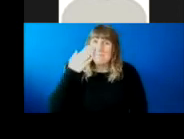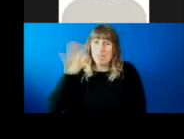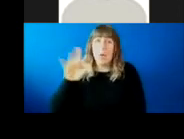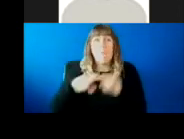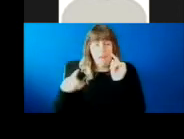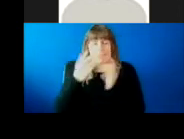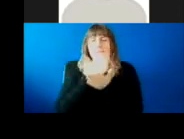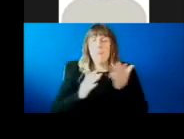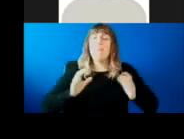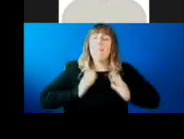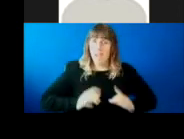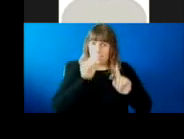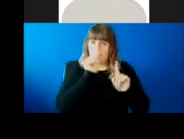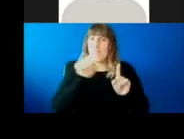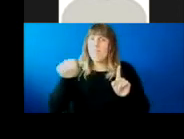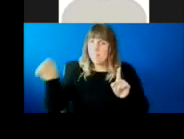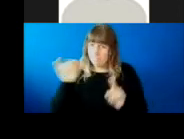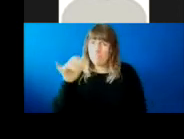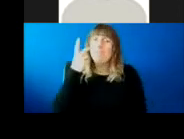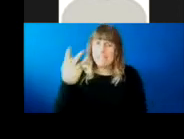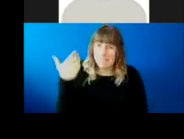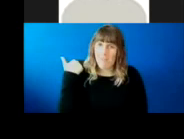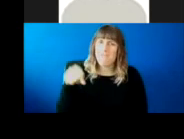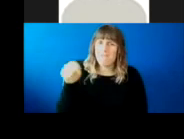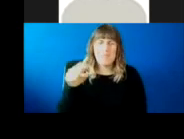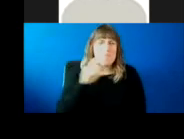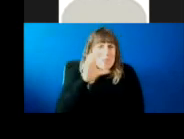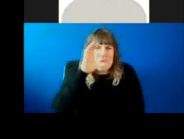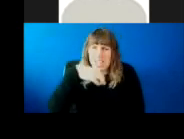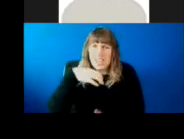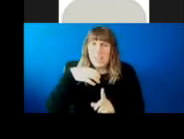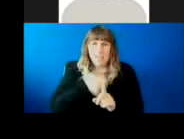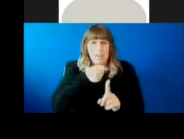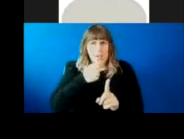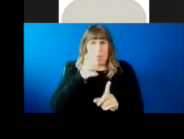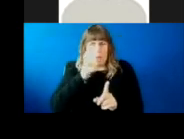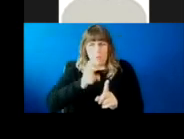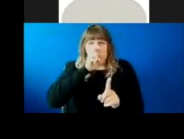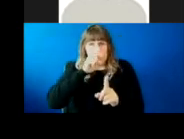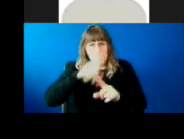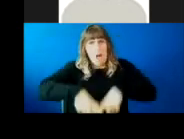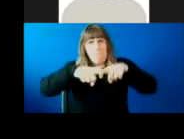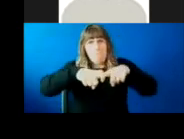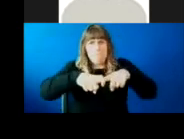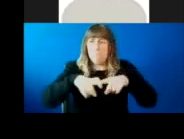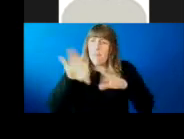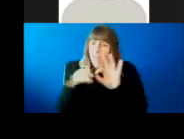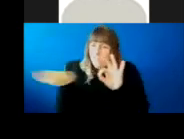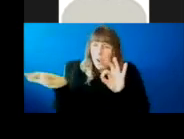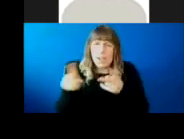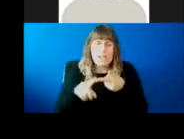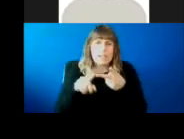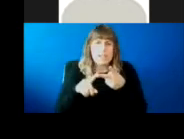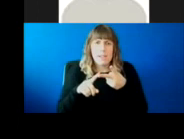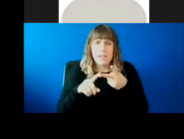clients, just in terms of, yeah, like weird crackdowns on, turns of phrase. You get that